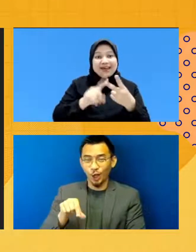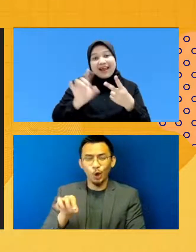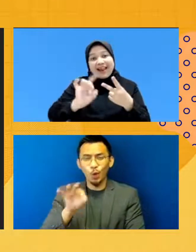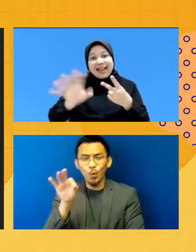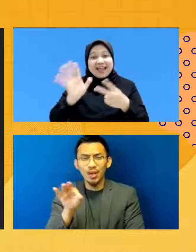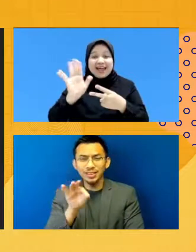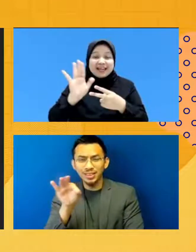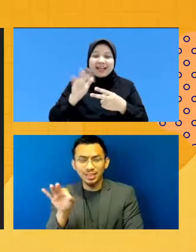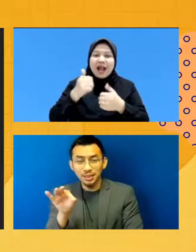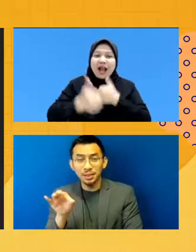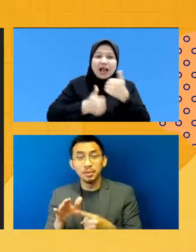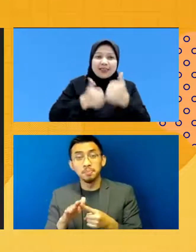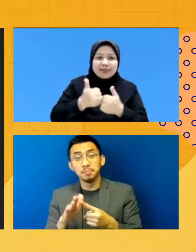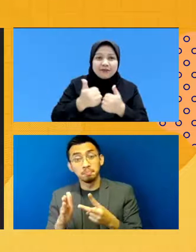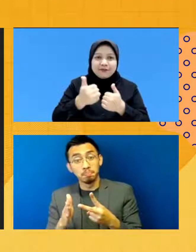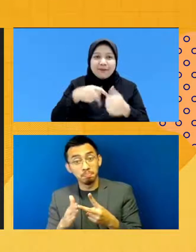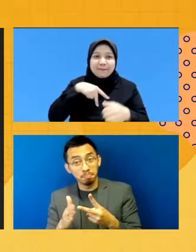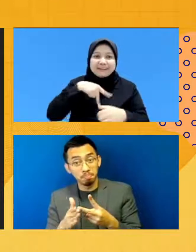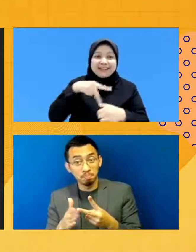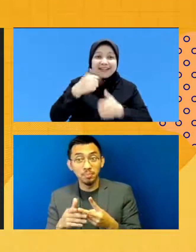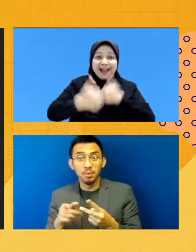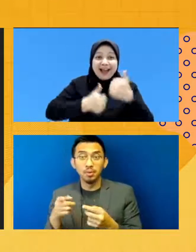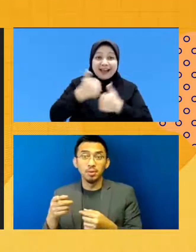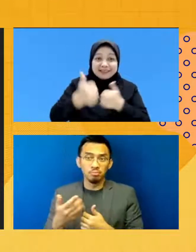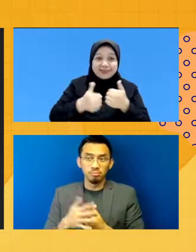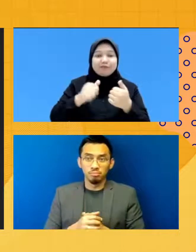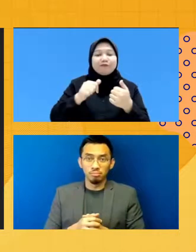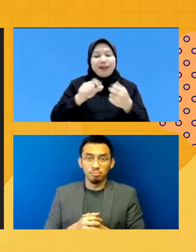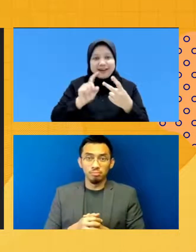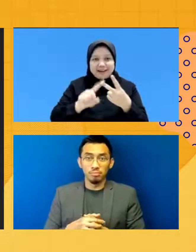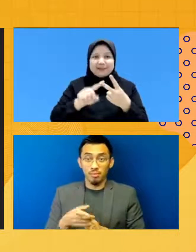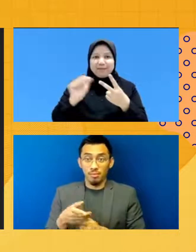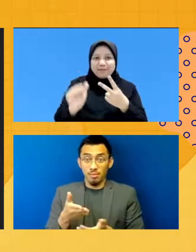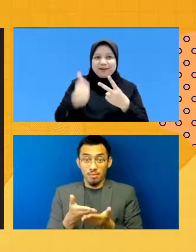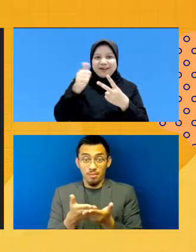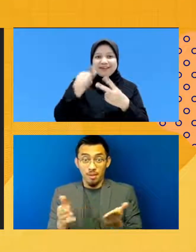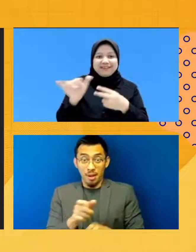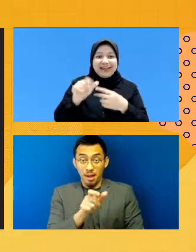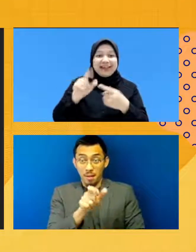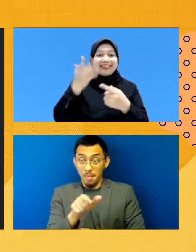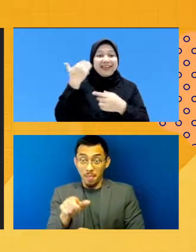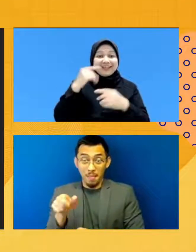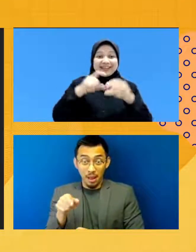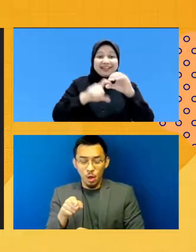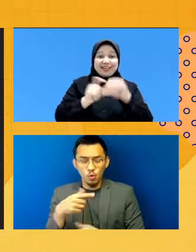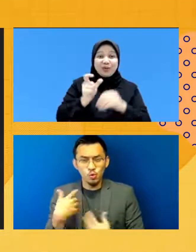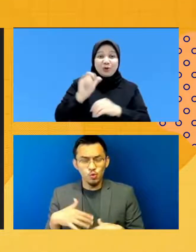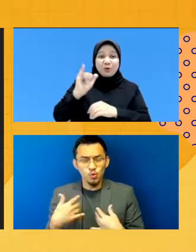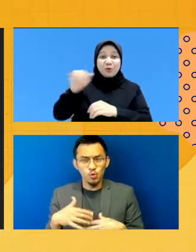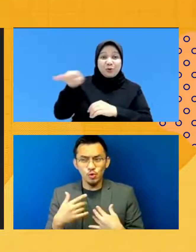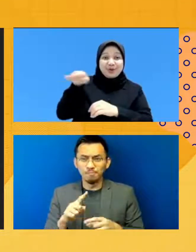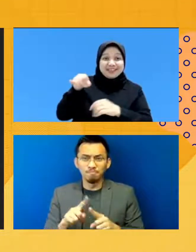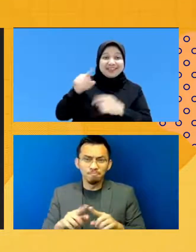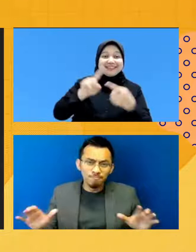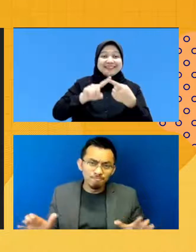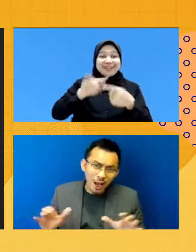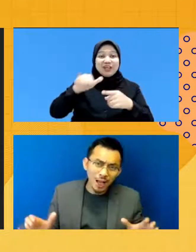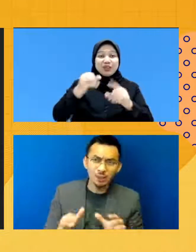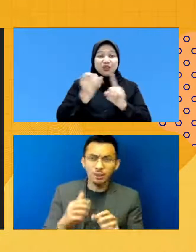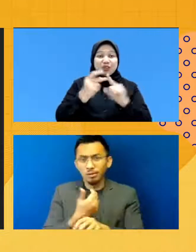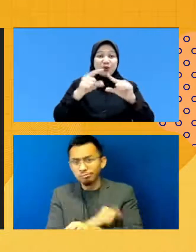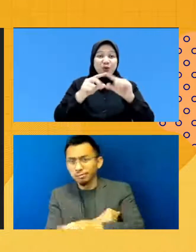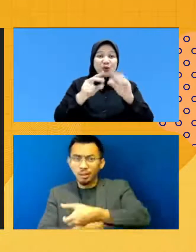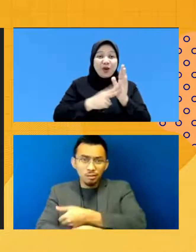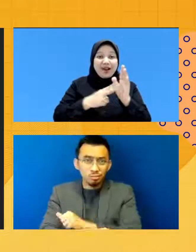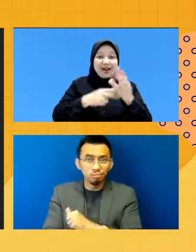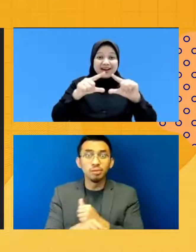2 winners here. The first one is Johanna. Congratulations, Johanna. And the second one is Yelin Oh from Myanmar. So,